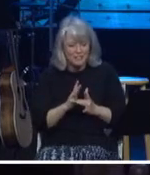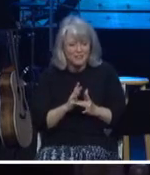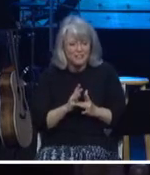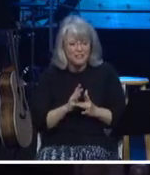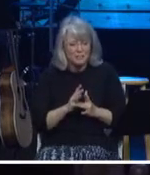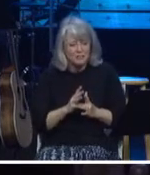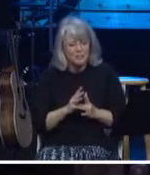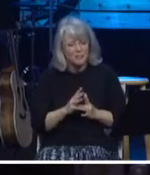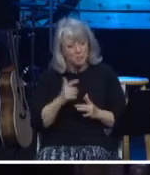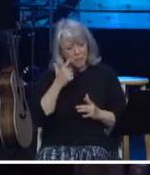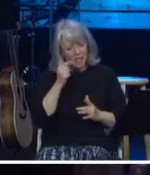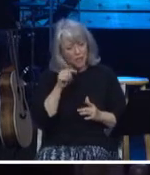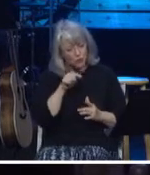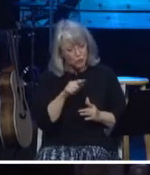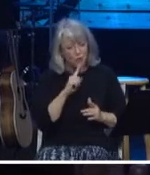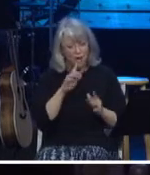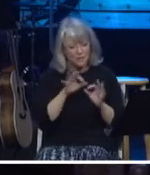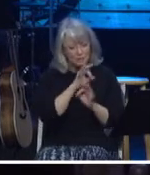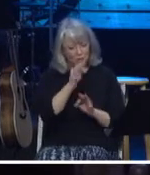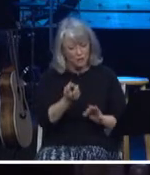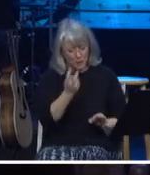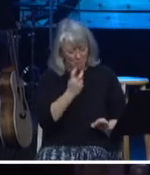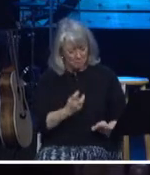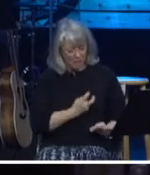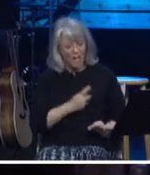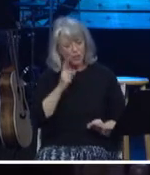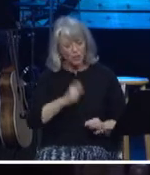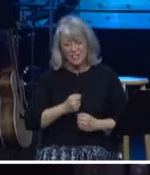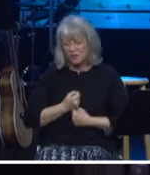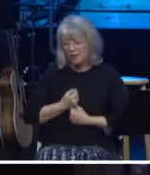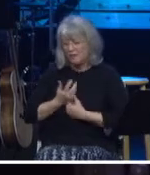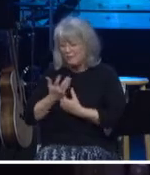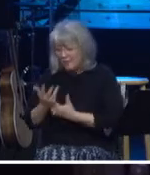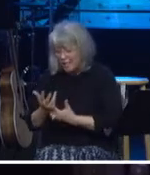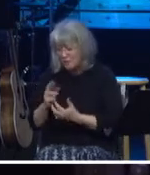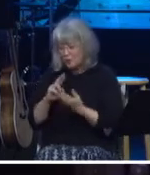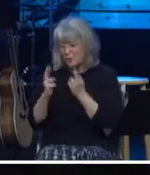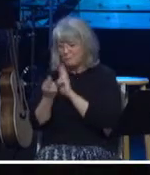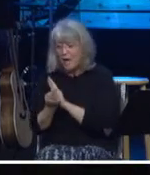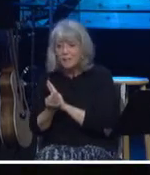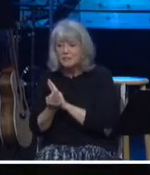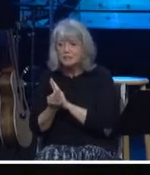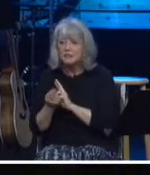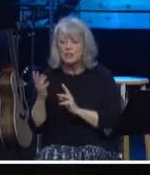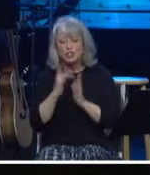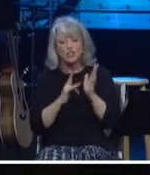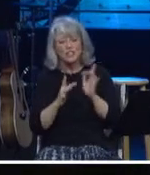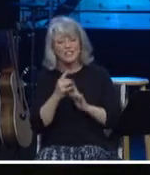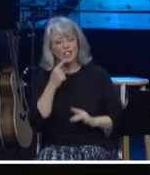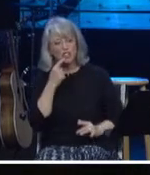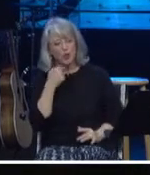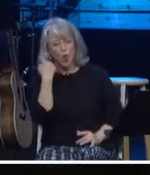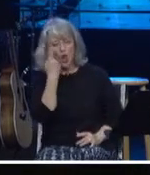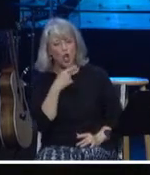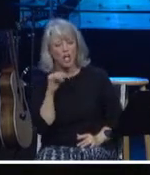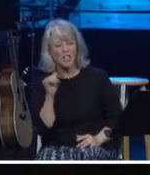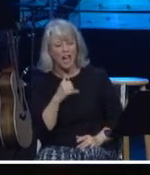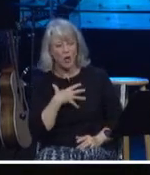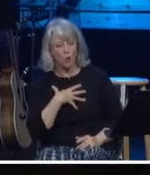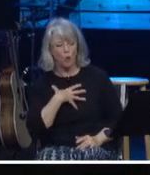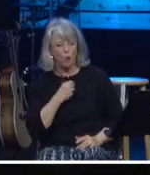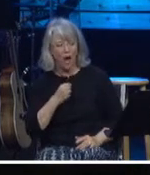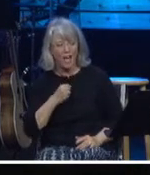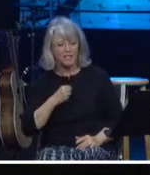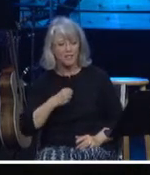You need to confess that. Jesus calls them whitewashed tombs full of dead